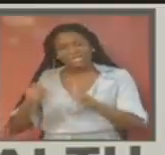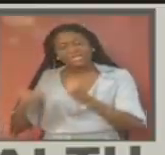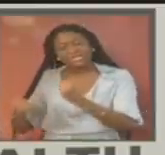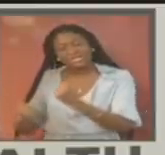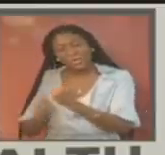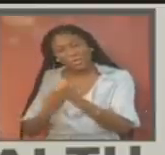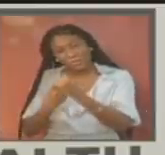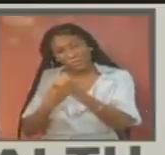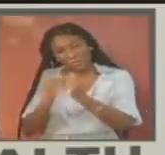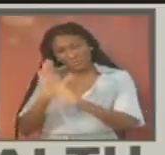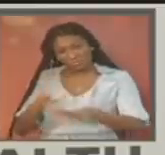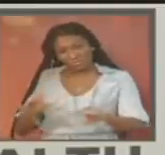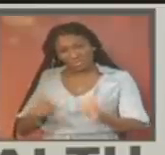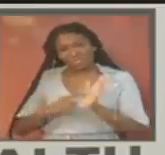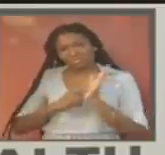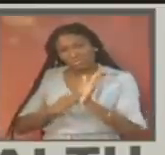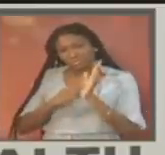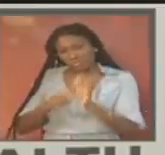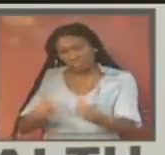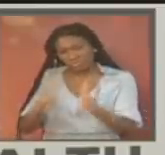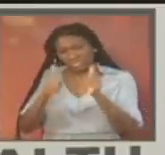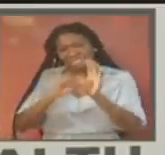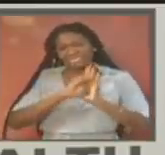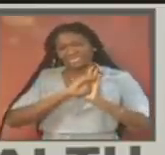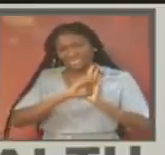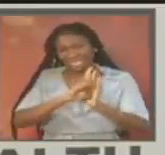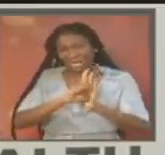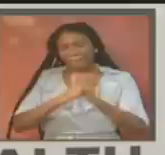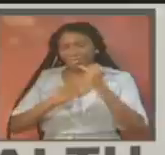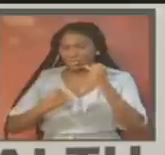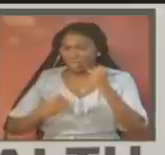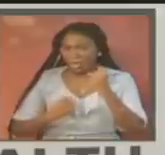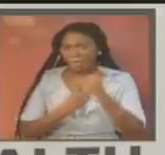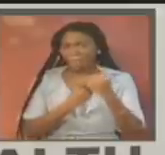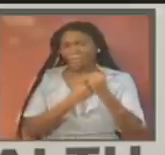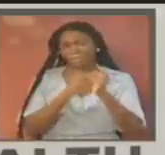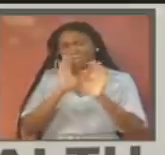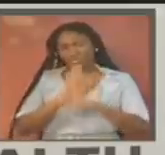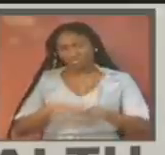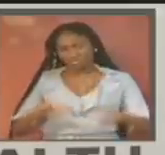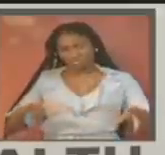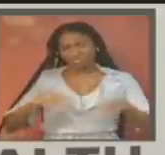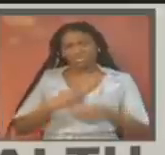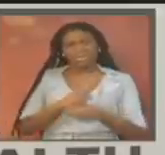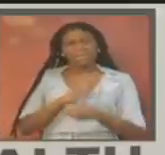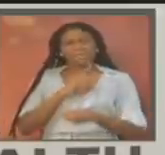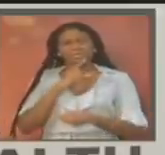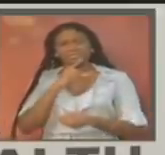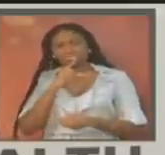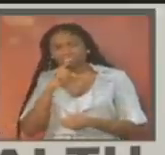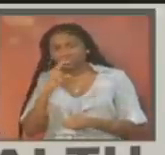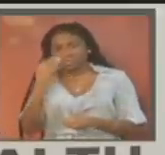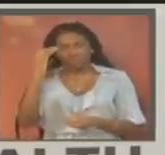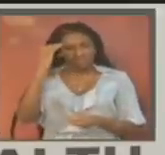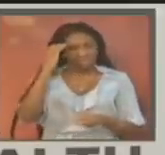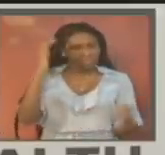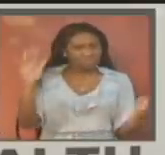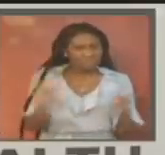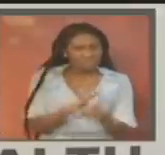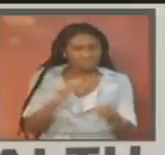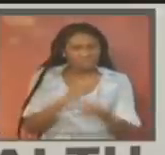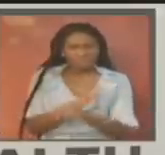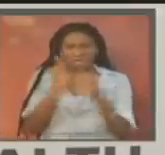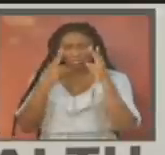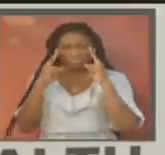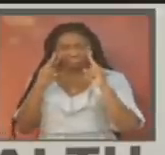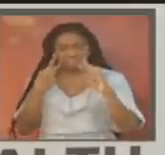show the example first and then support them during this pandemic, but be aware of all the collateral effects. And the last thing to